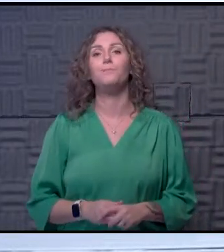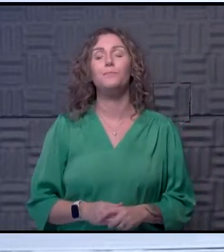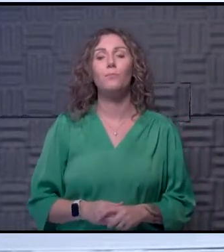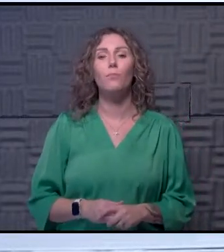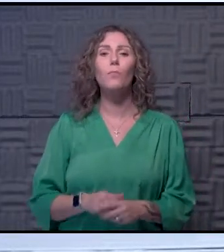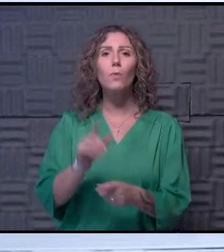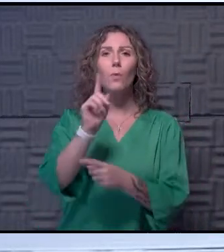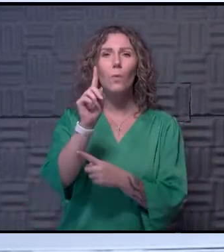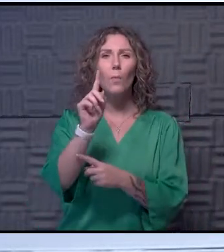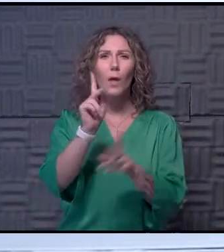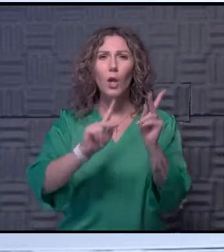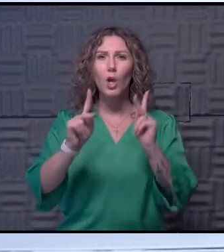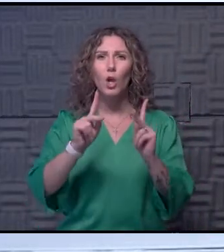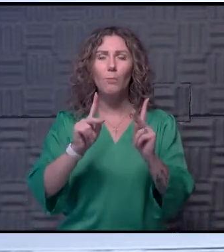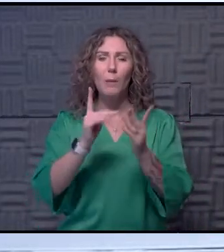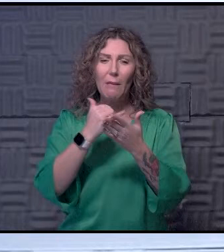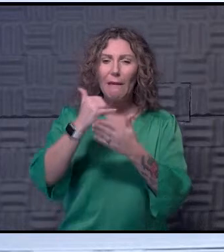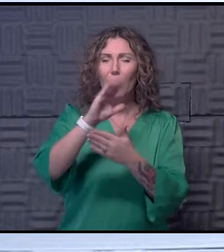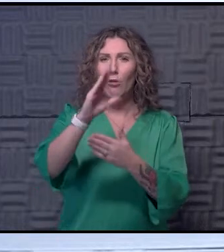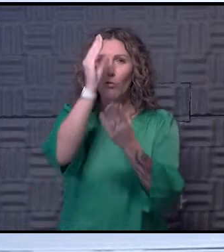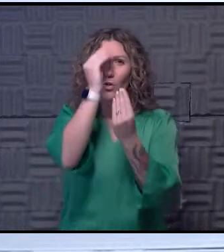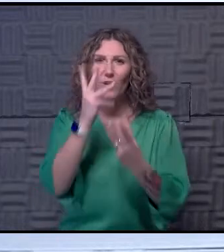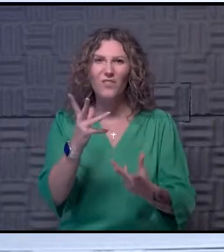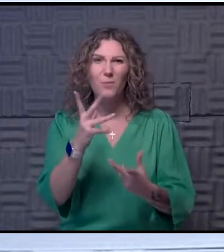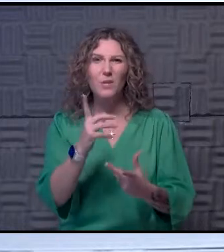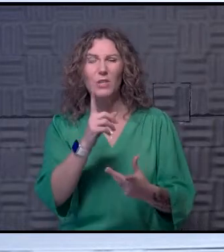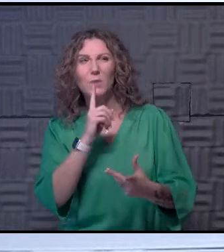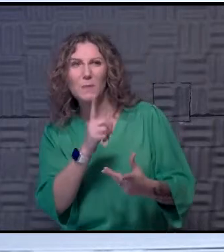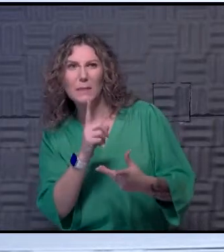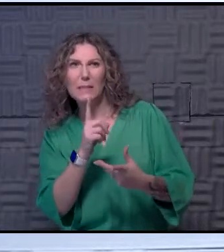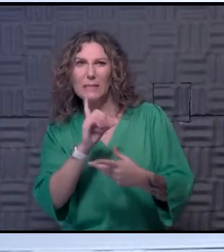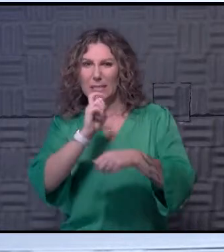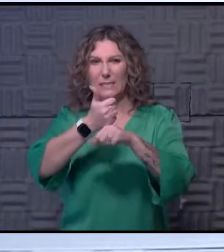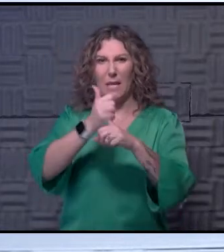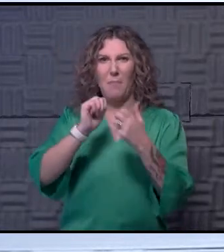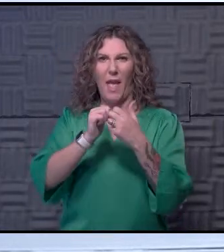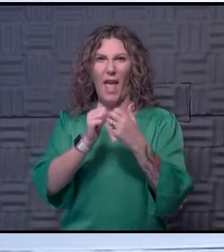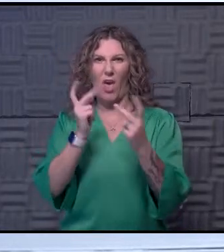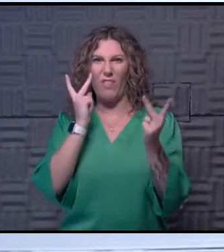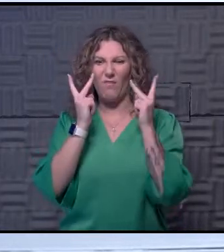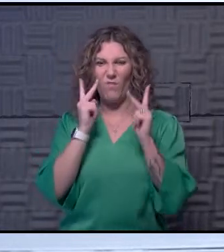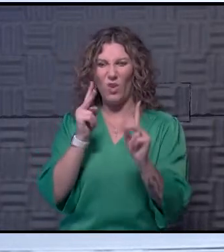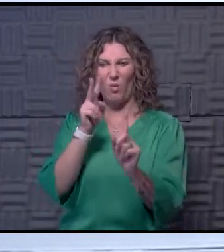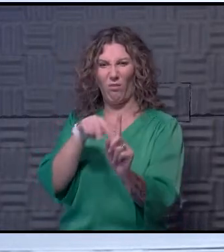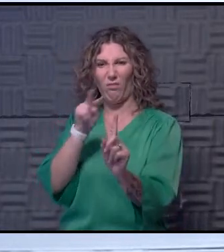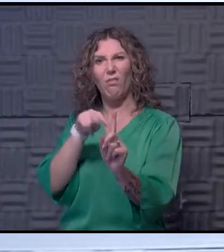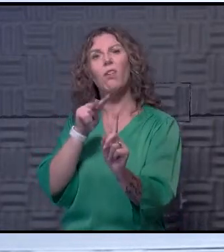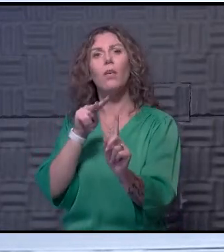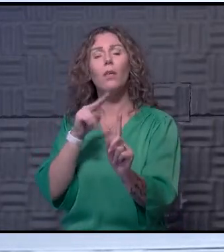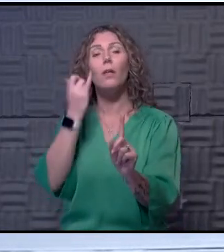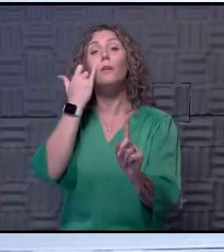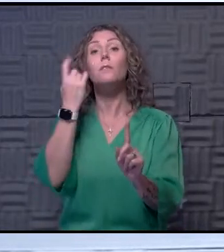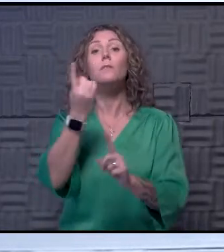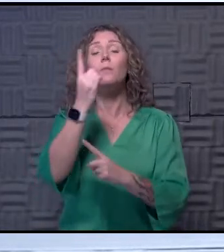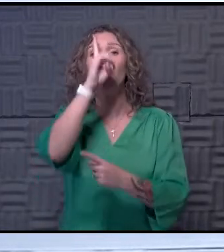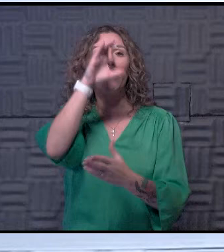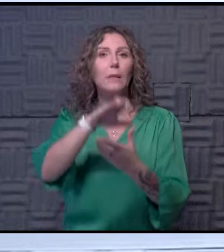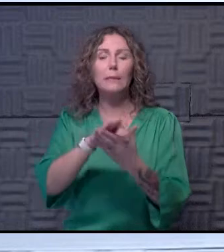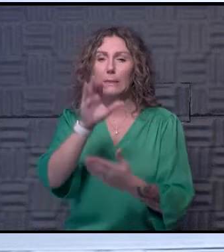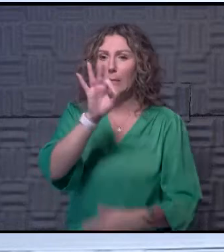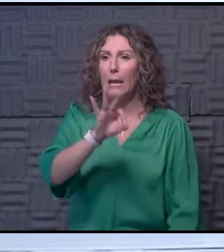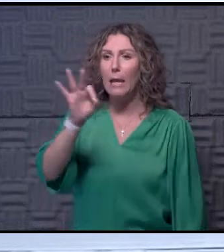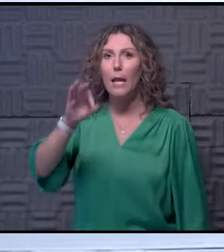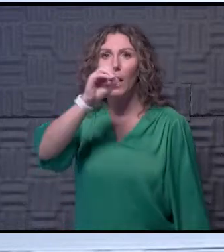Where people get their information sometimes shapes the way that they view this. So, for example, if someone believes that 99%